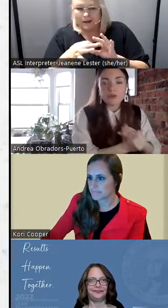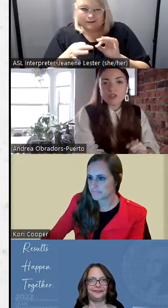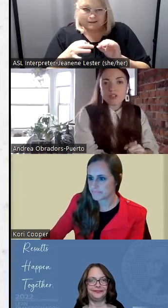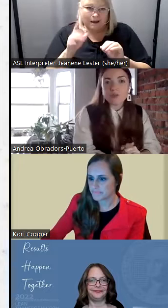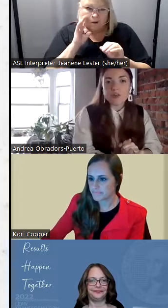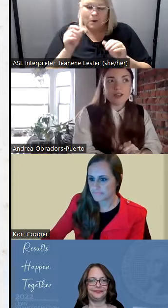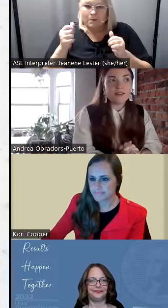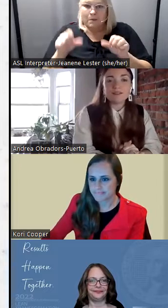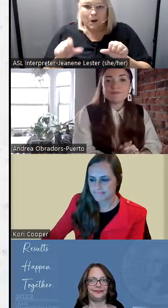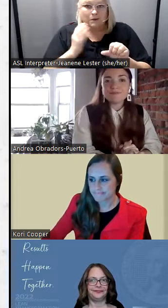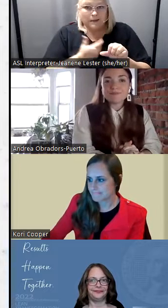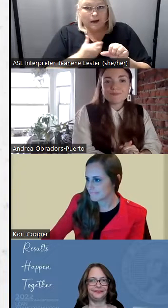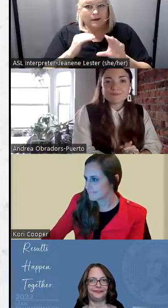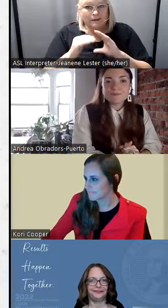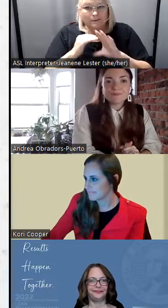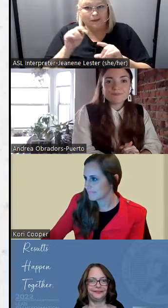So feel free to do that.